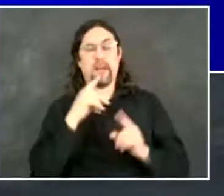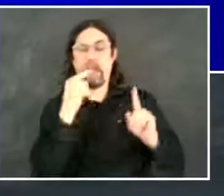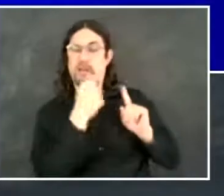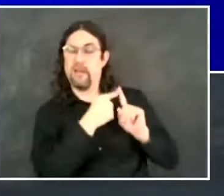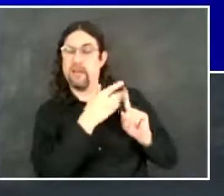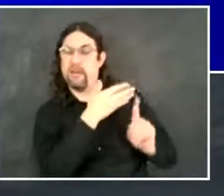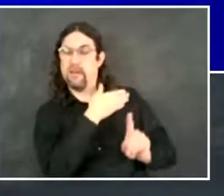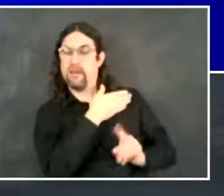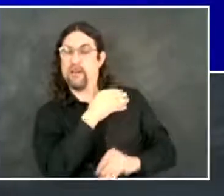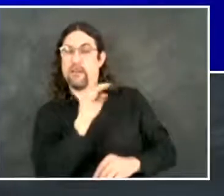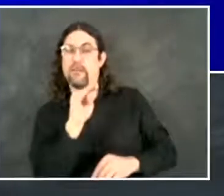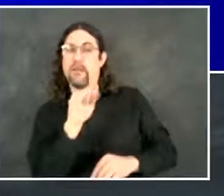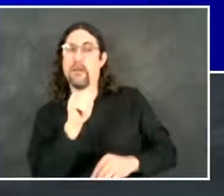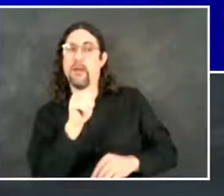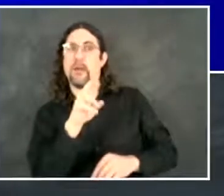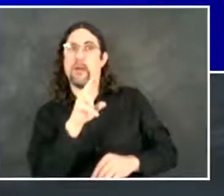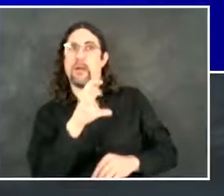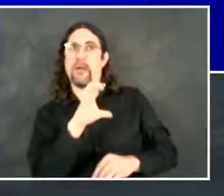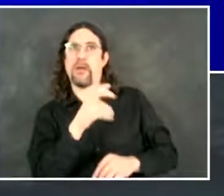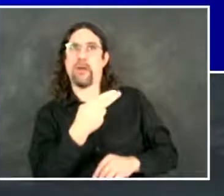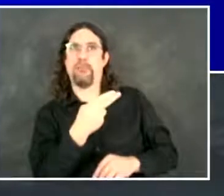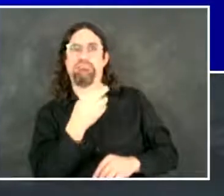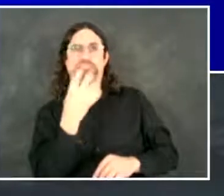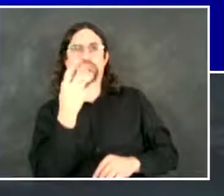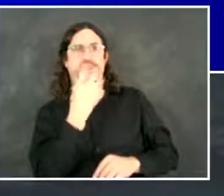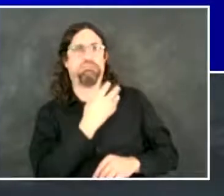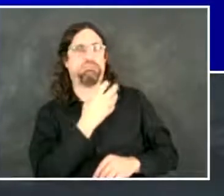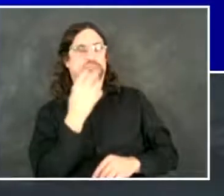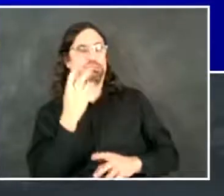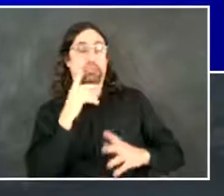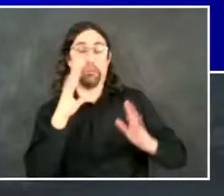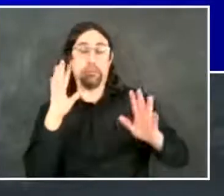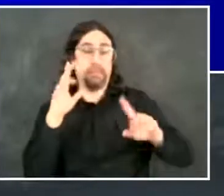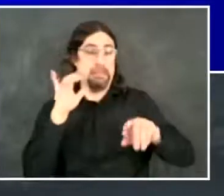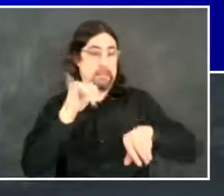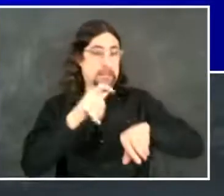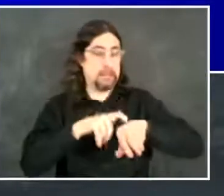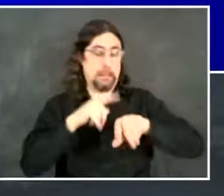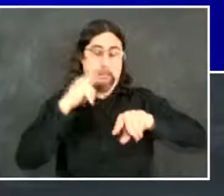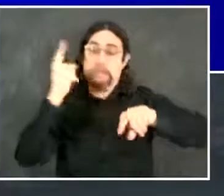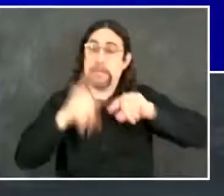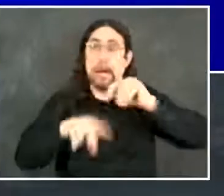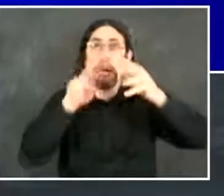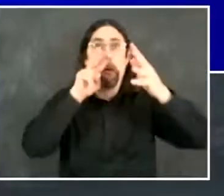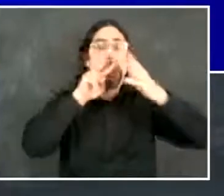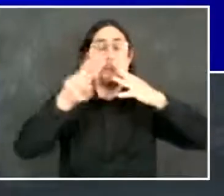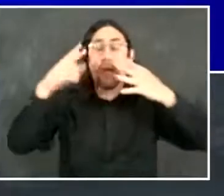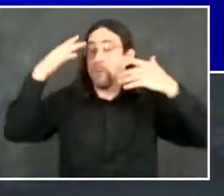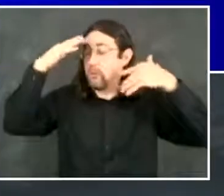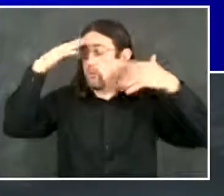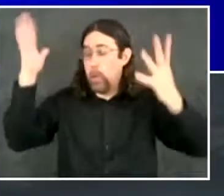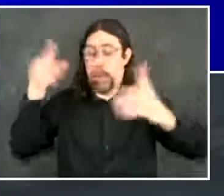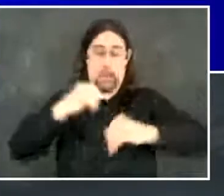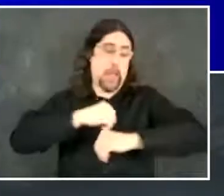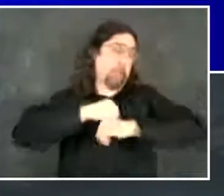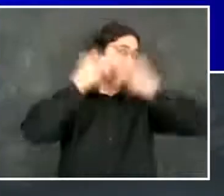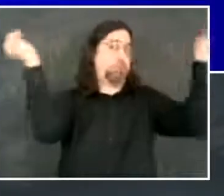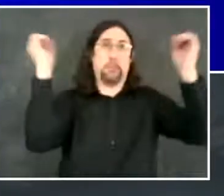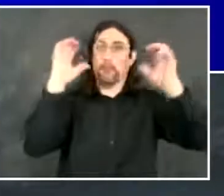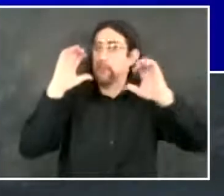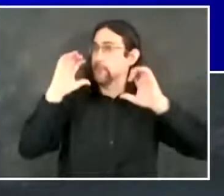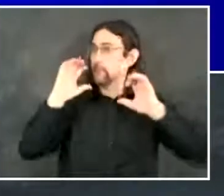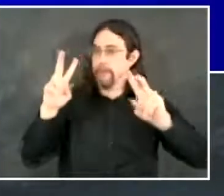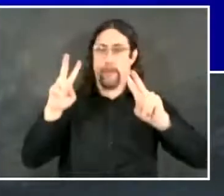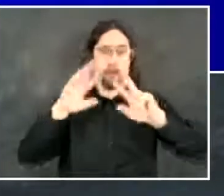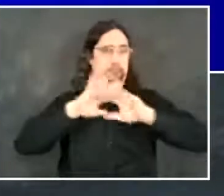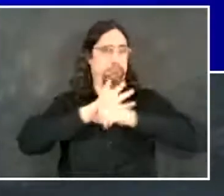unforeseen, unheard of upswing in this disease, April was the month we were beating back from the worst and